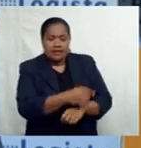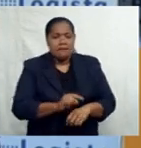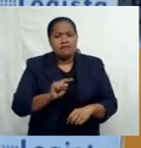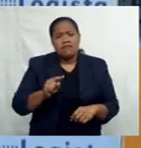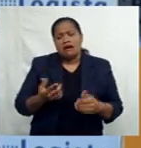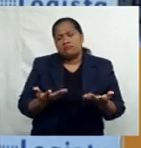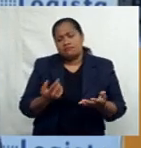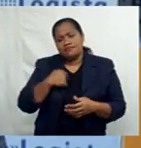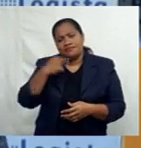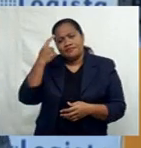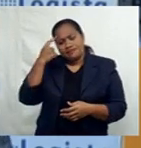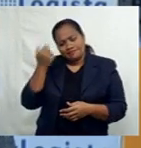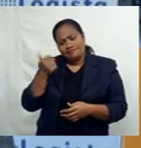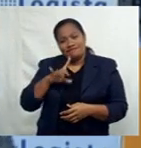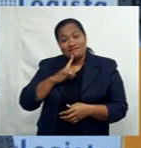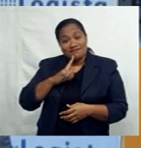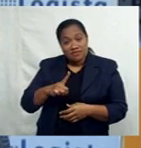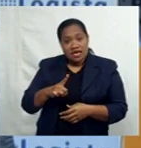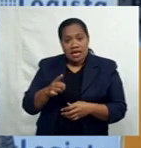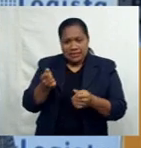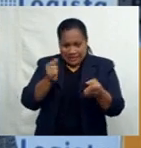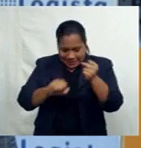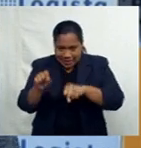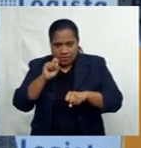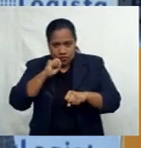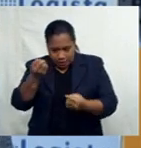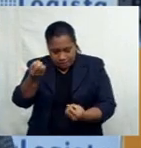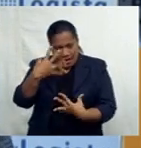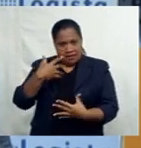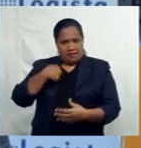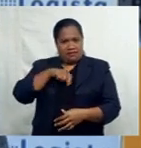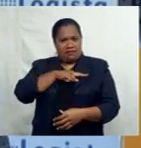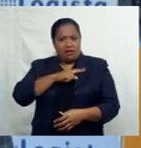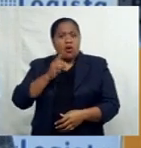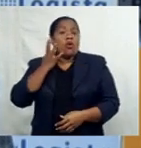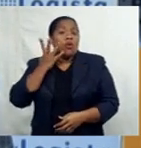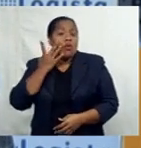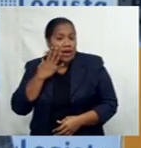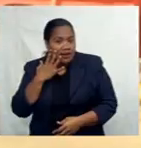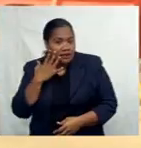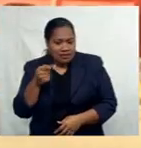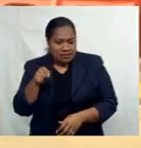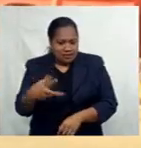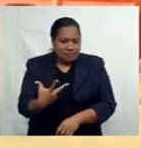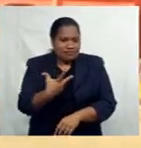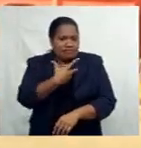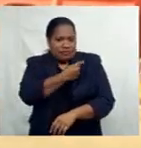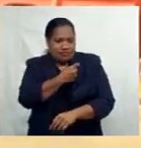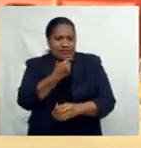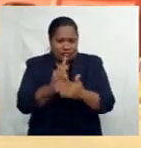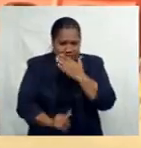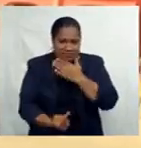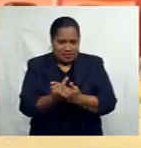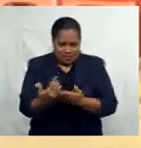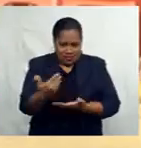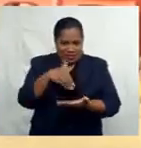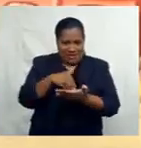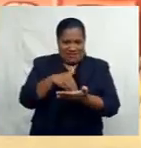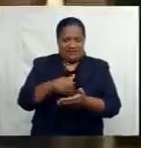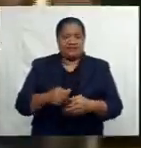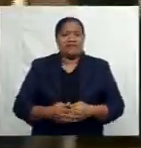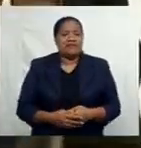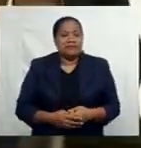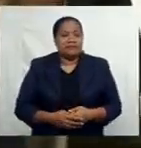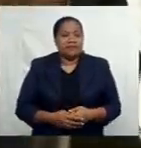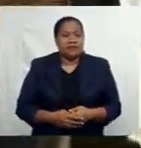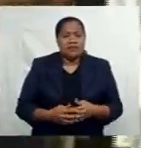I think I've mentioned this before, but science will eventually tell us when would that booster dose come into play as well. The variant is now in